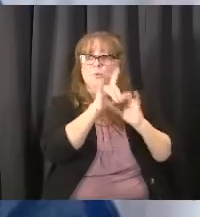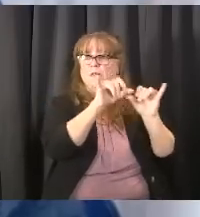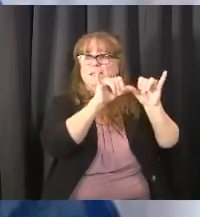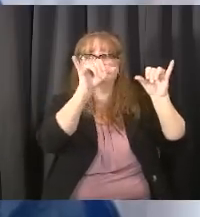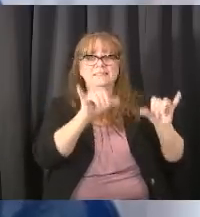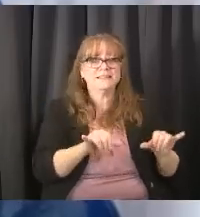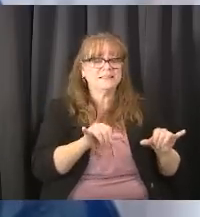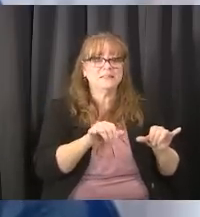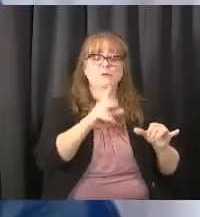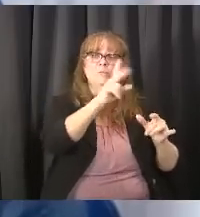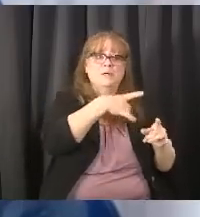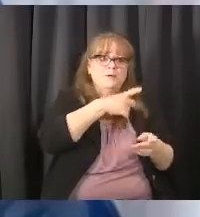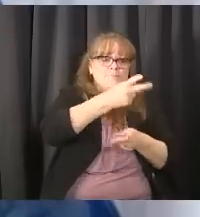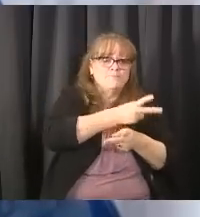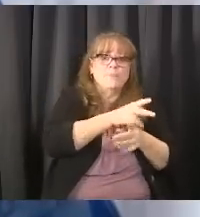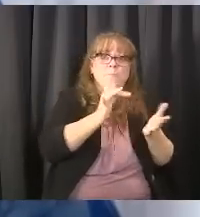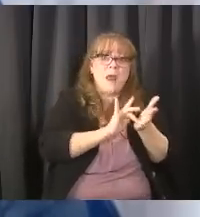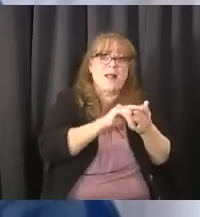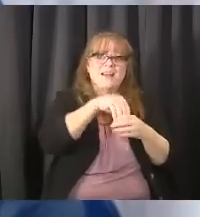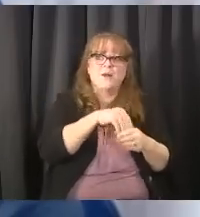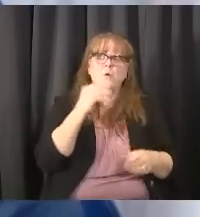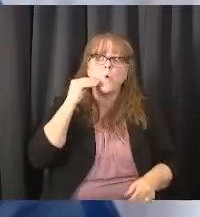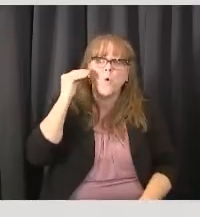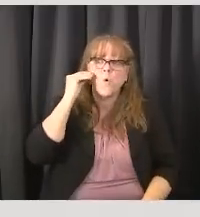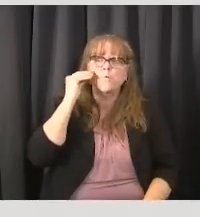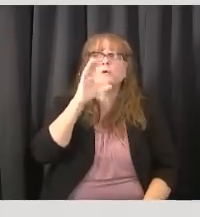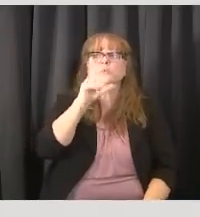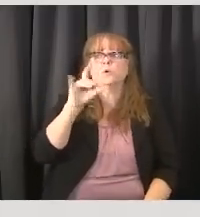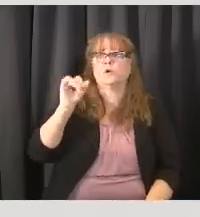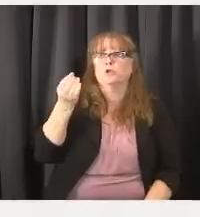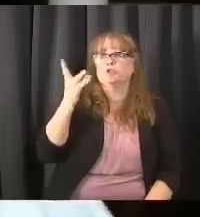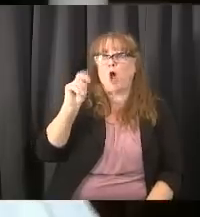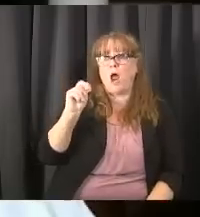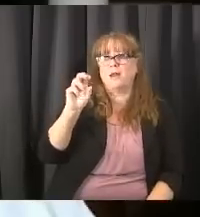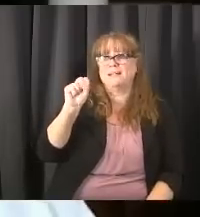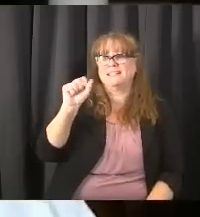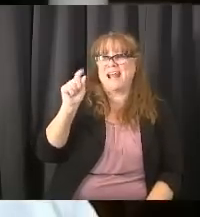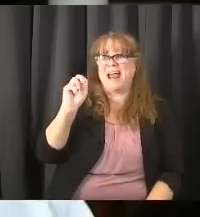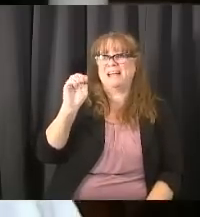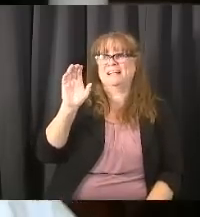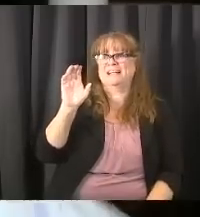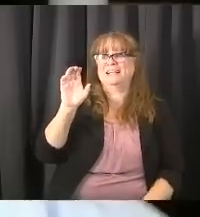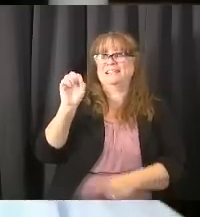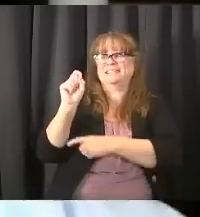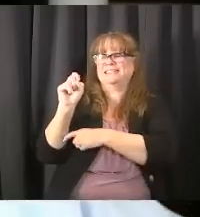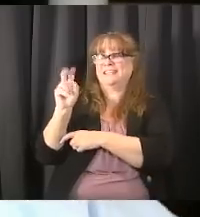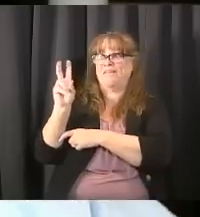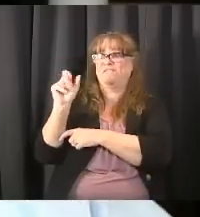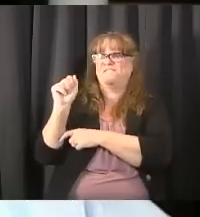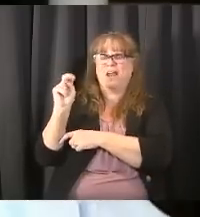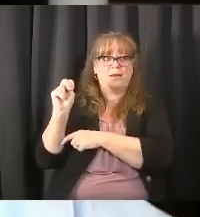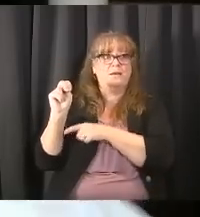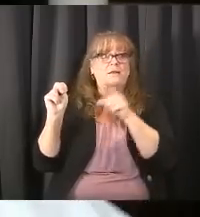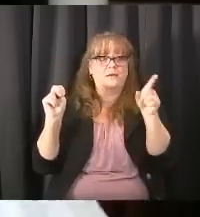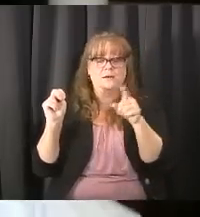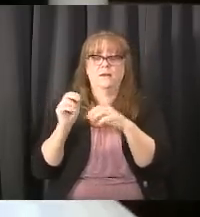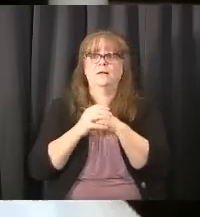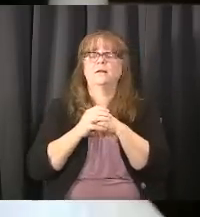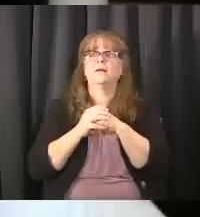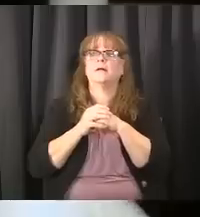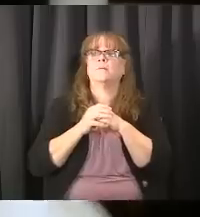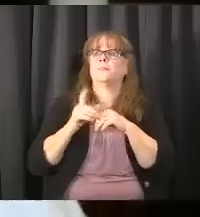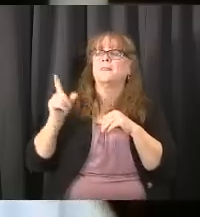and CEO of Salud Family Health Centers. John? Thank you, Governor, and thank you for inviting me today here to not only